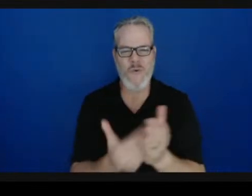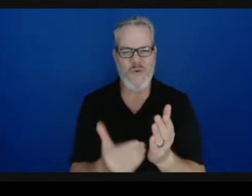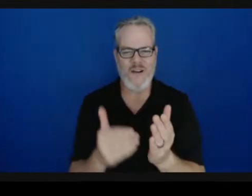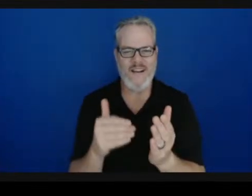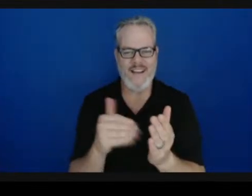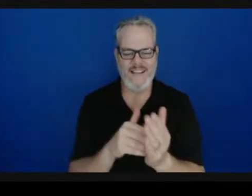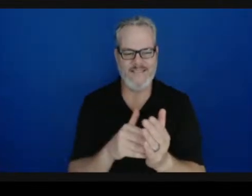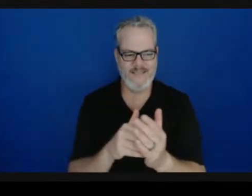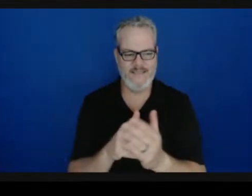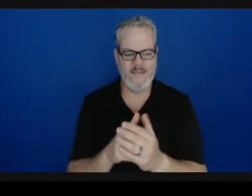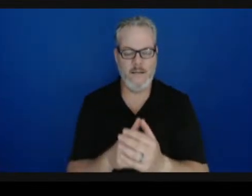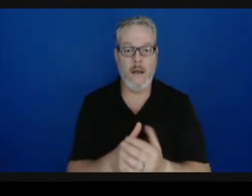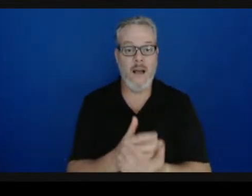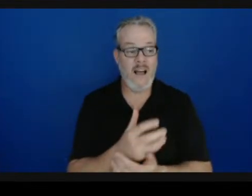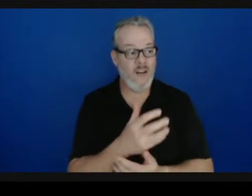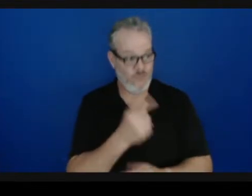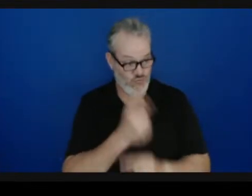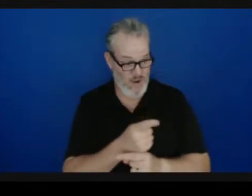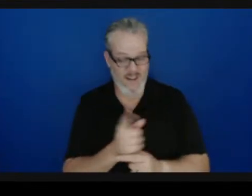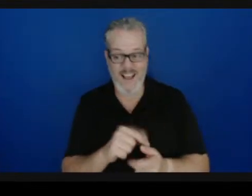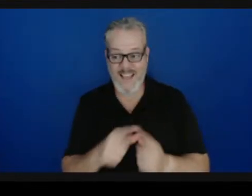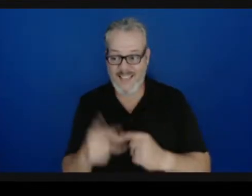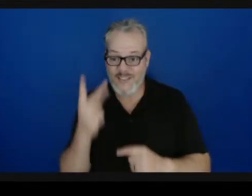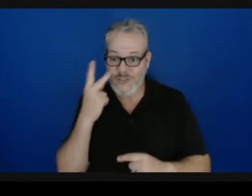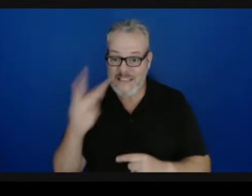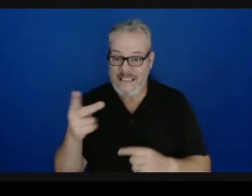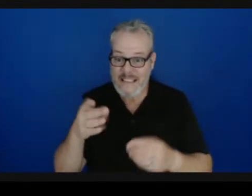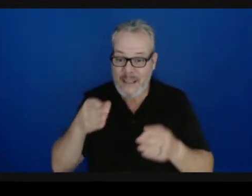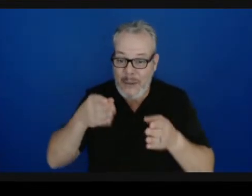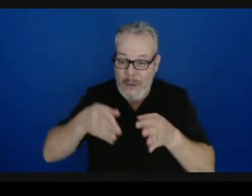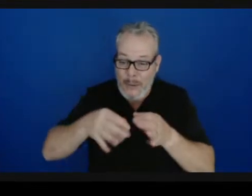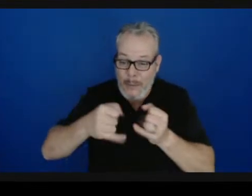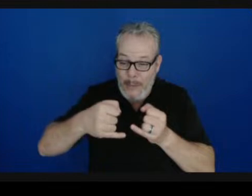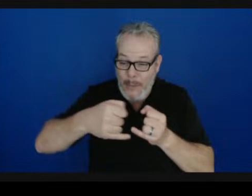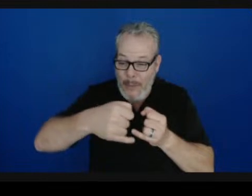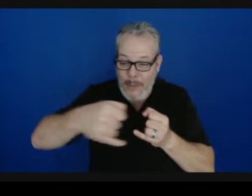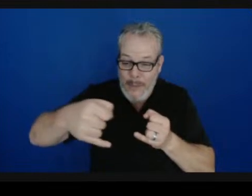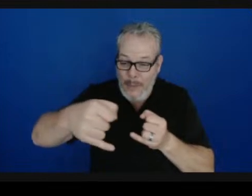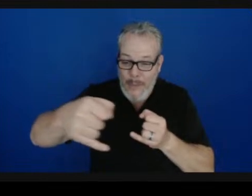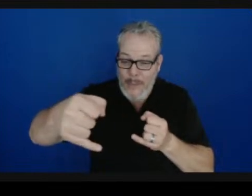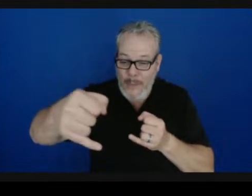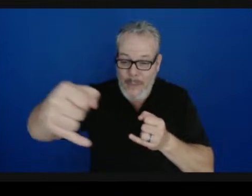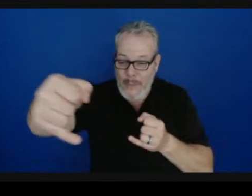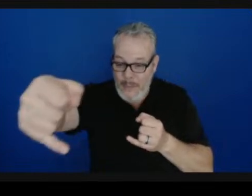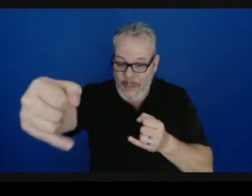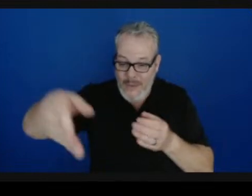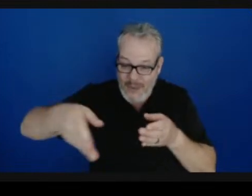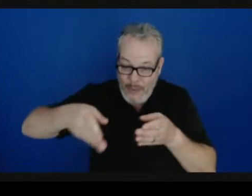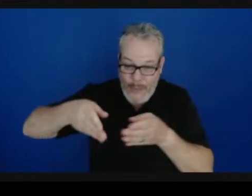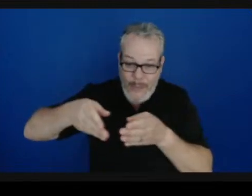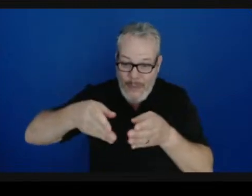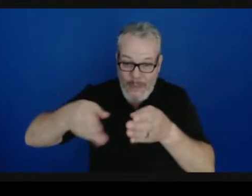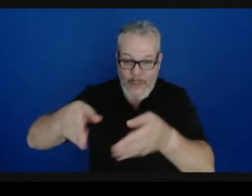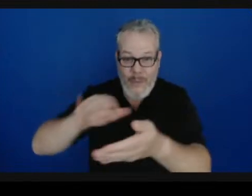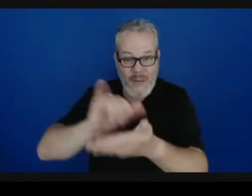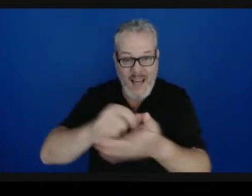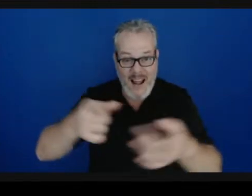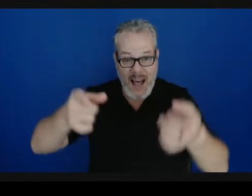And you have that stripe that you can see running across the center of Nāpau Crater. Isn't that like, what,